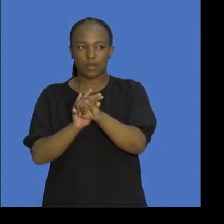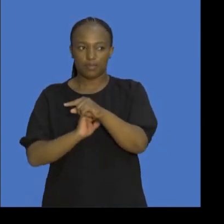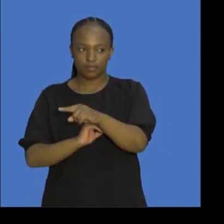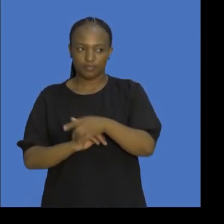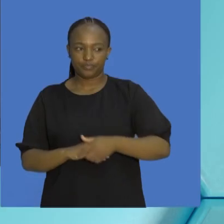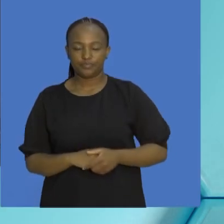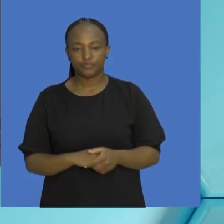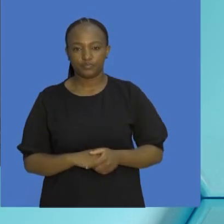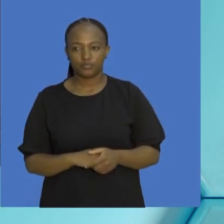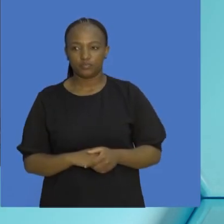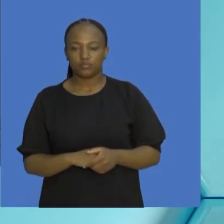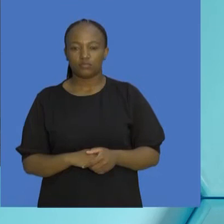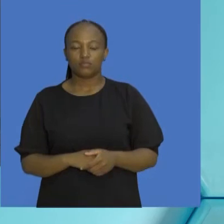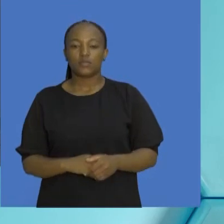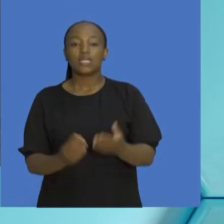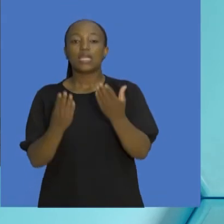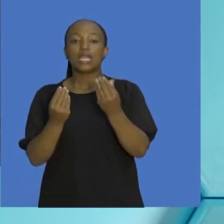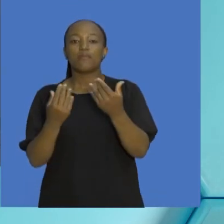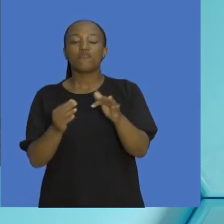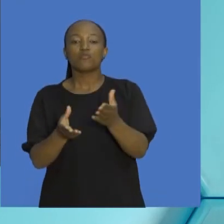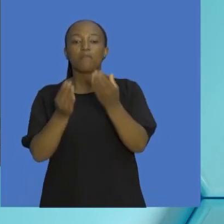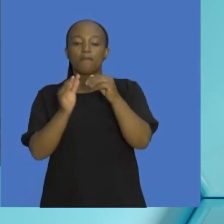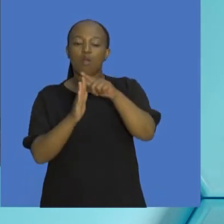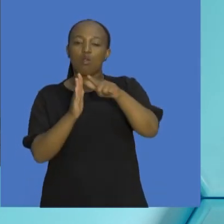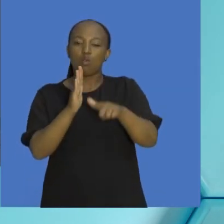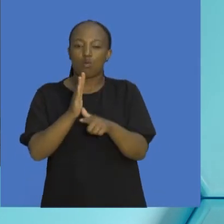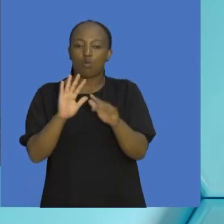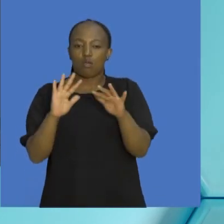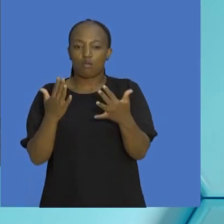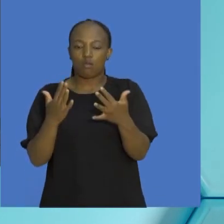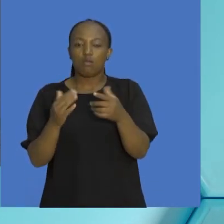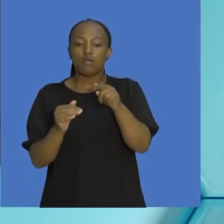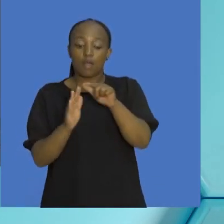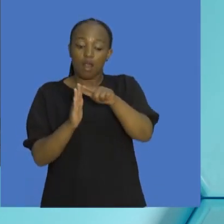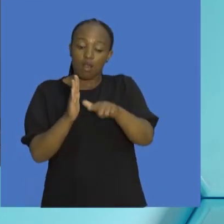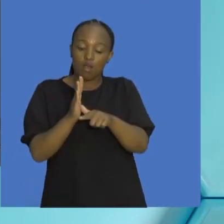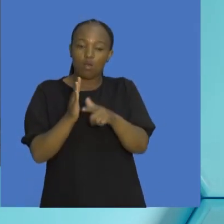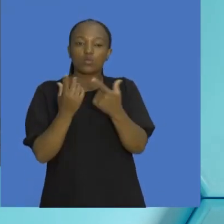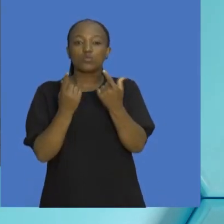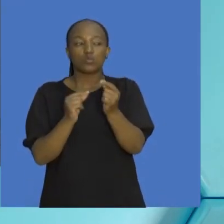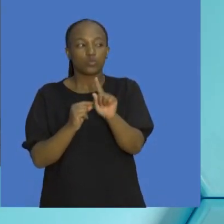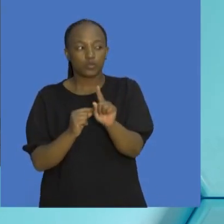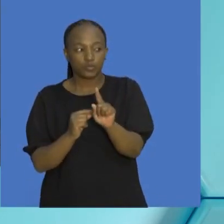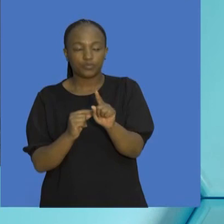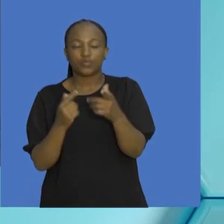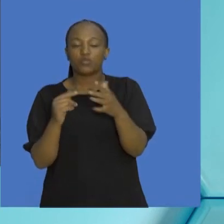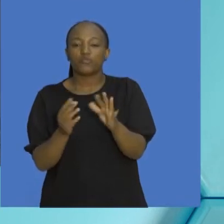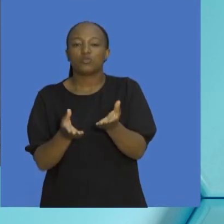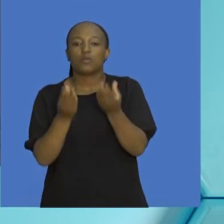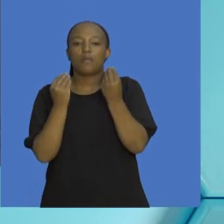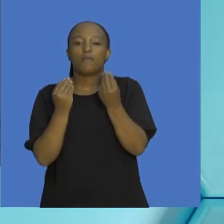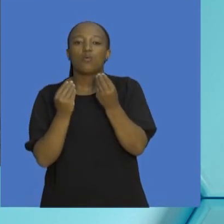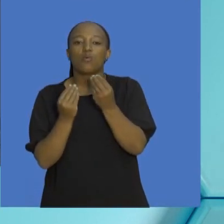median. How do we find the lower quartile? The lower quartile, what are we going